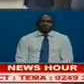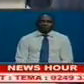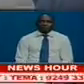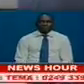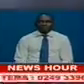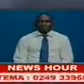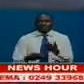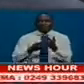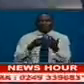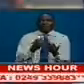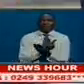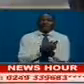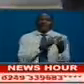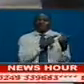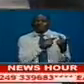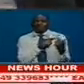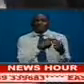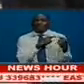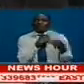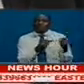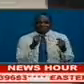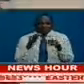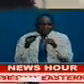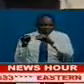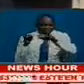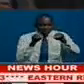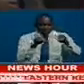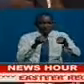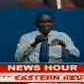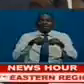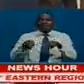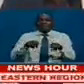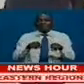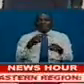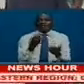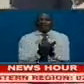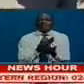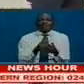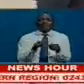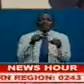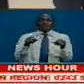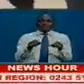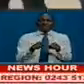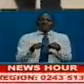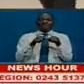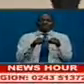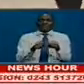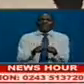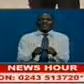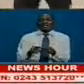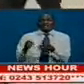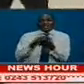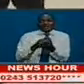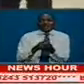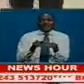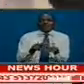The Bank of Ghana is charged with the mandate of overseeing the overall performance of the financial sector, maintain macroeconomic